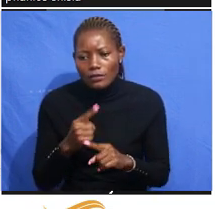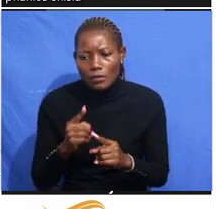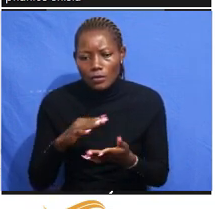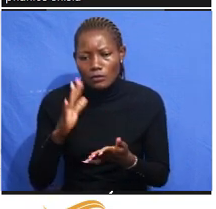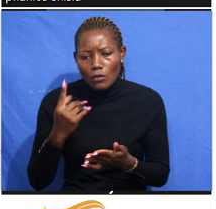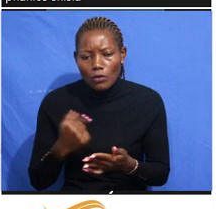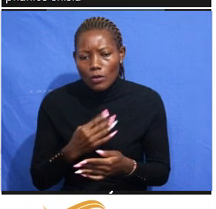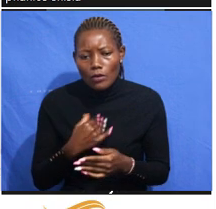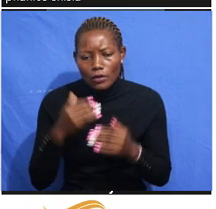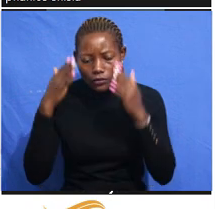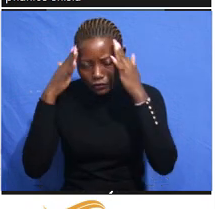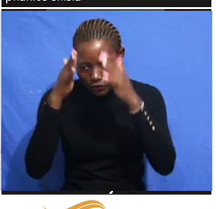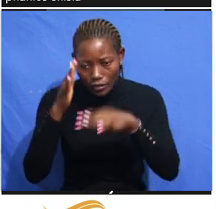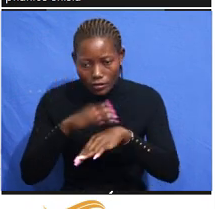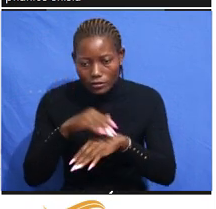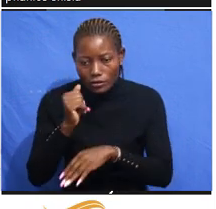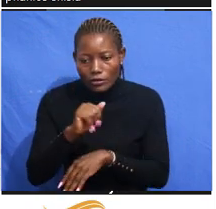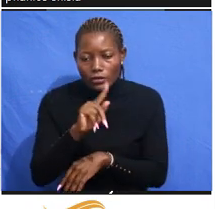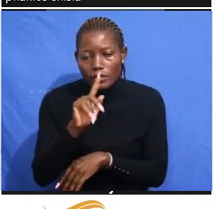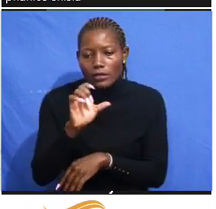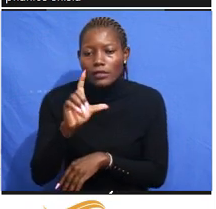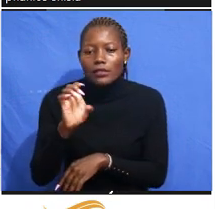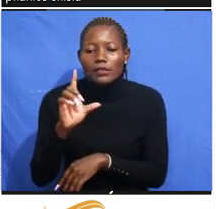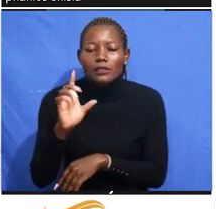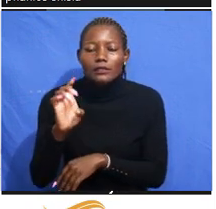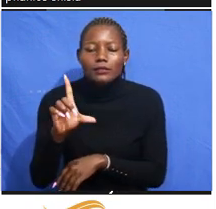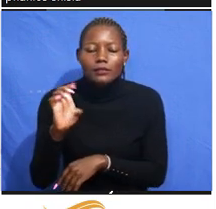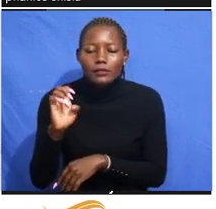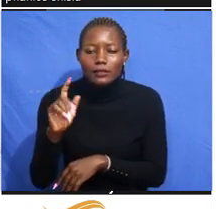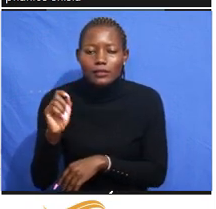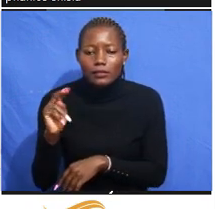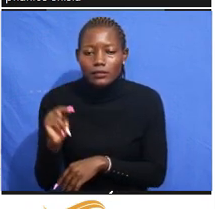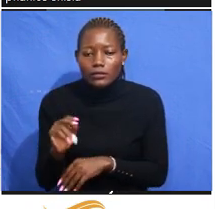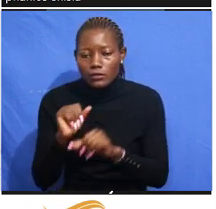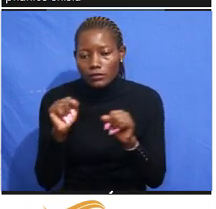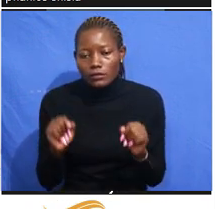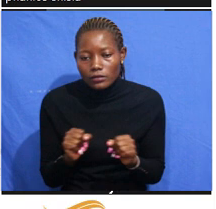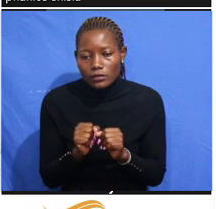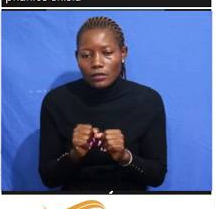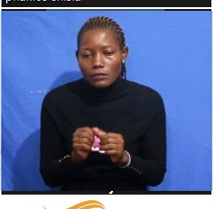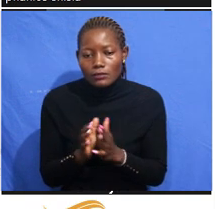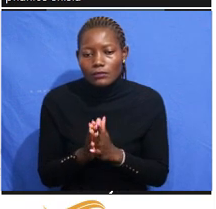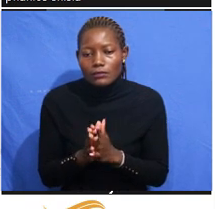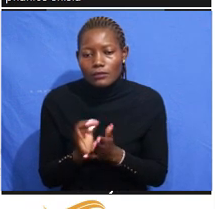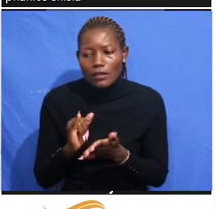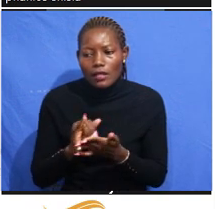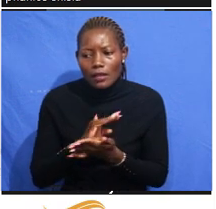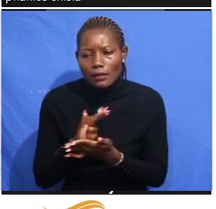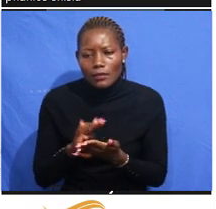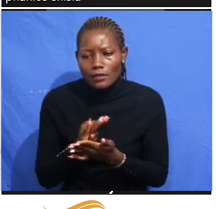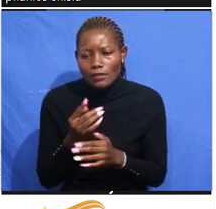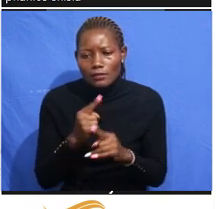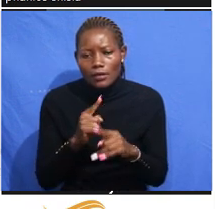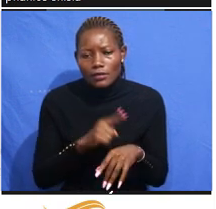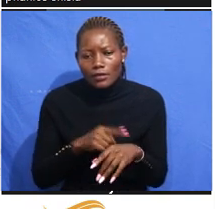look at the skeletal system. I've not talked so much about the cells and their functions in the body. That is a bit basic. But we